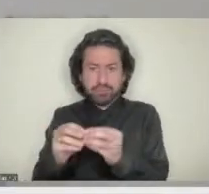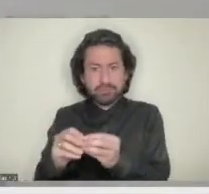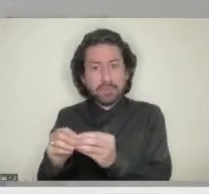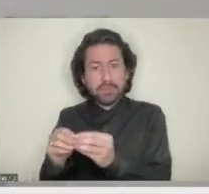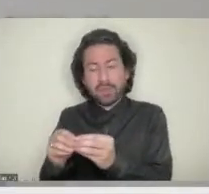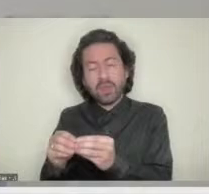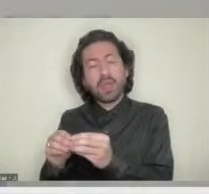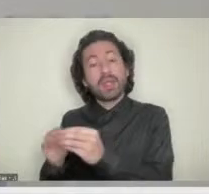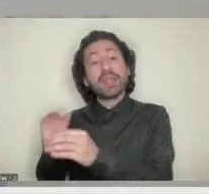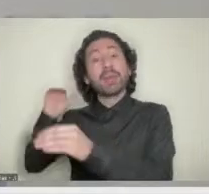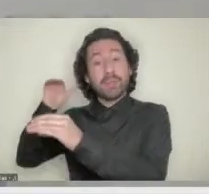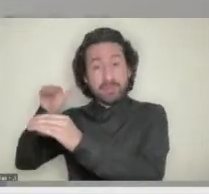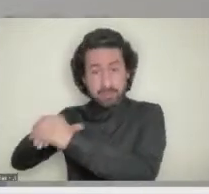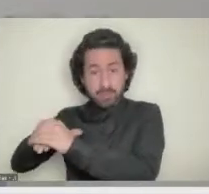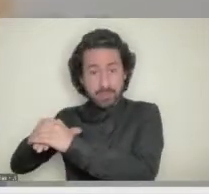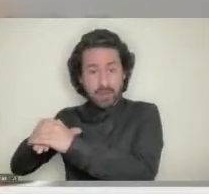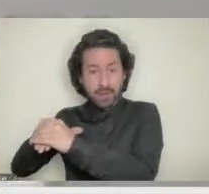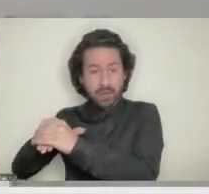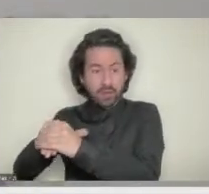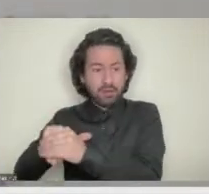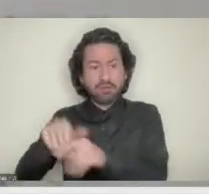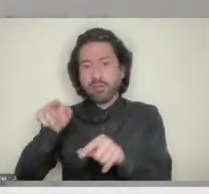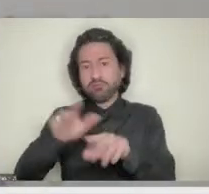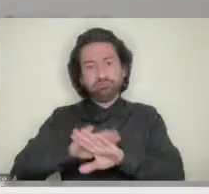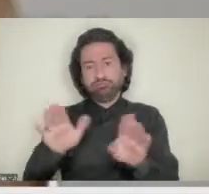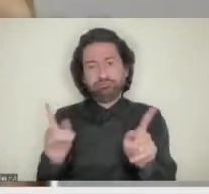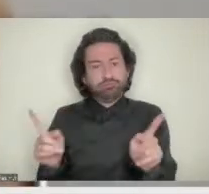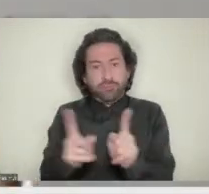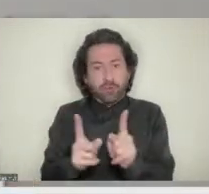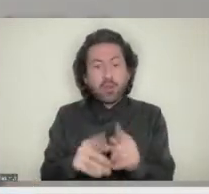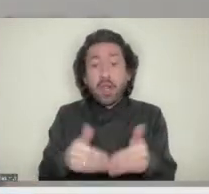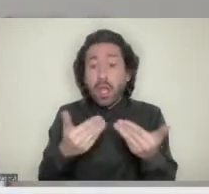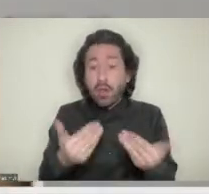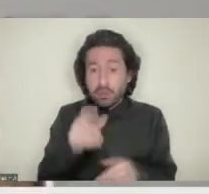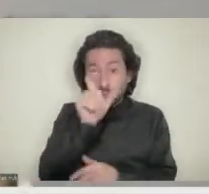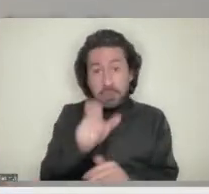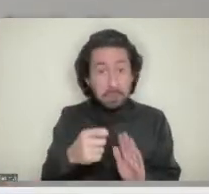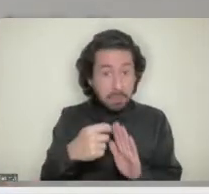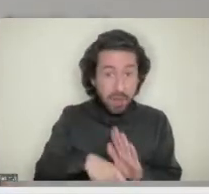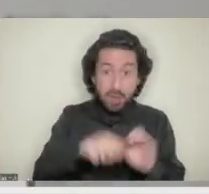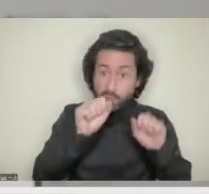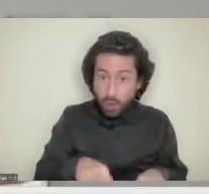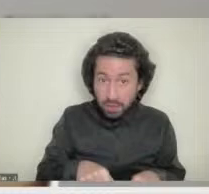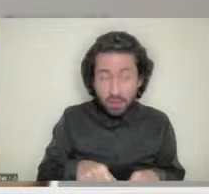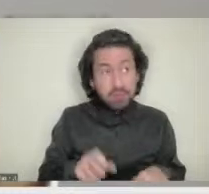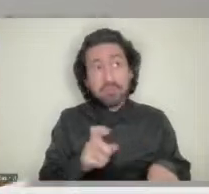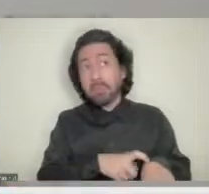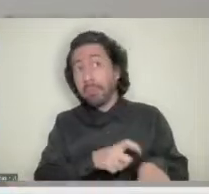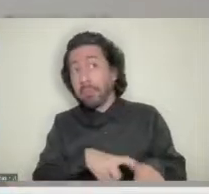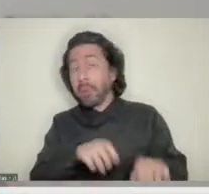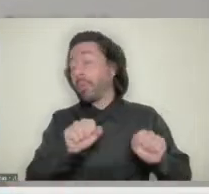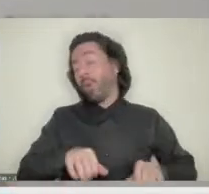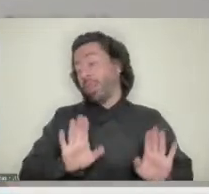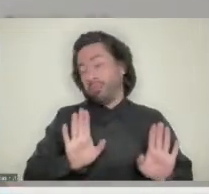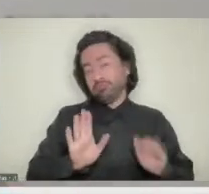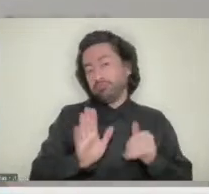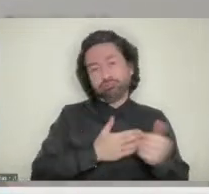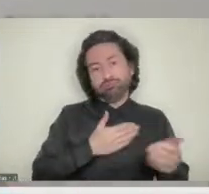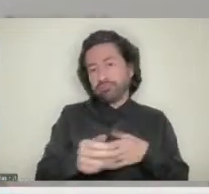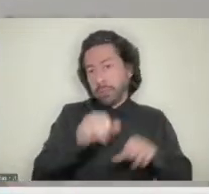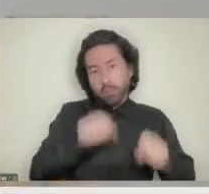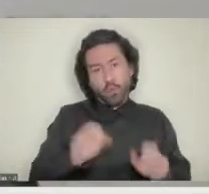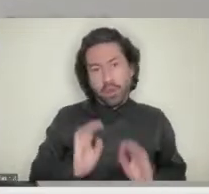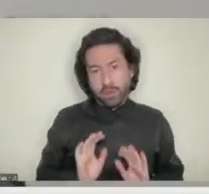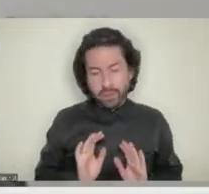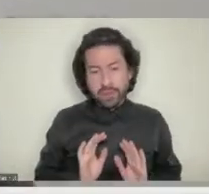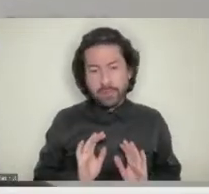interest rates plus 130 soles, and that has been shortened, and now the person pay the month the person